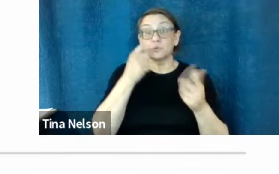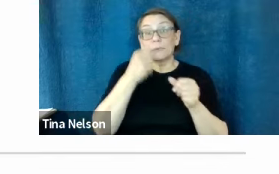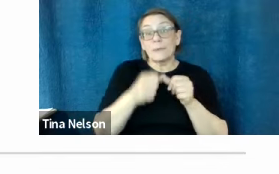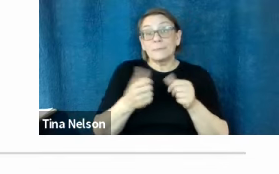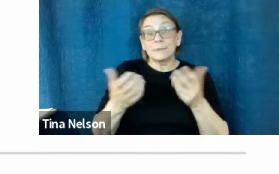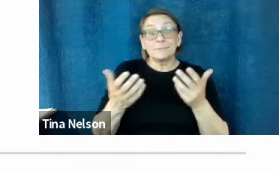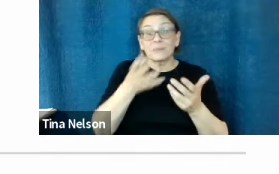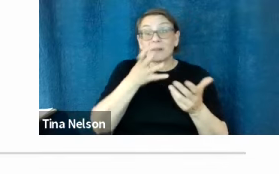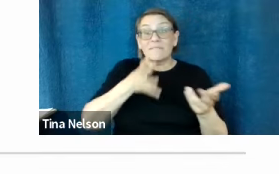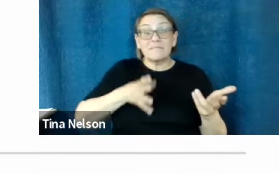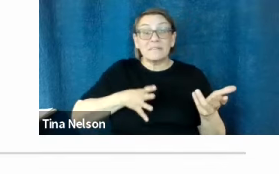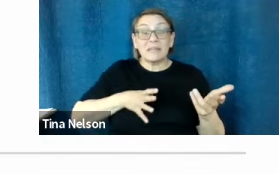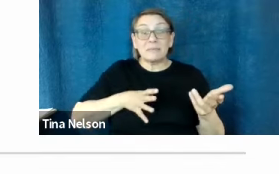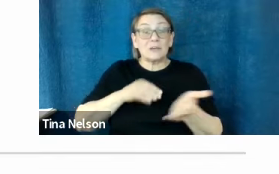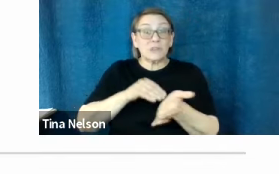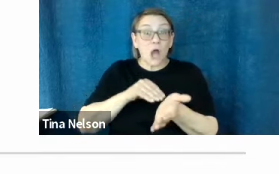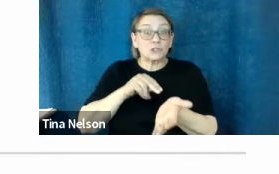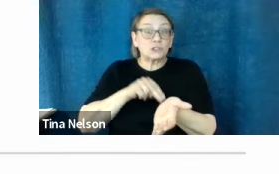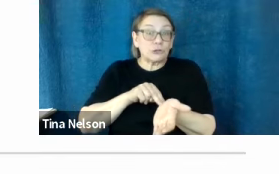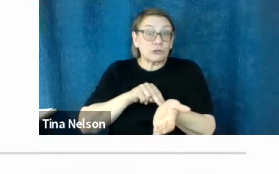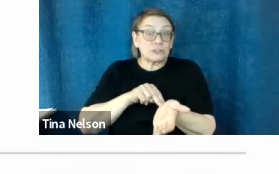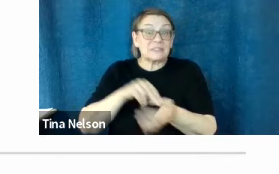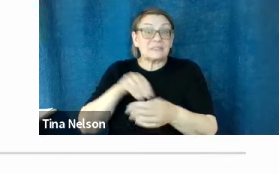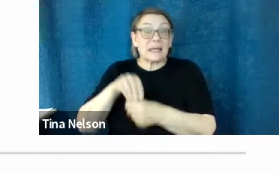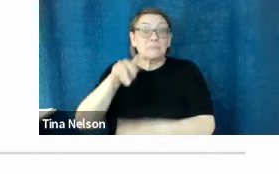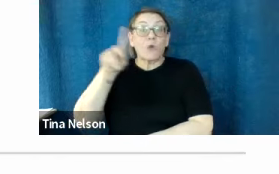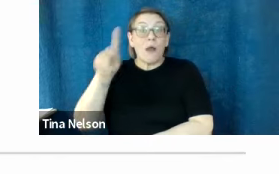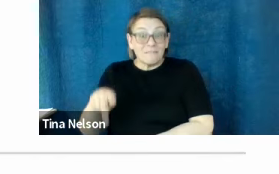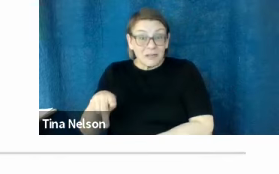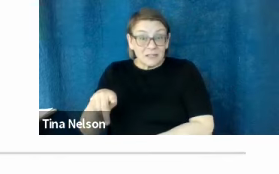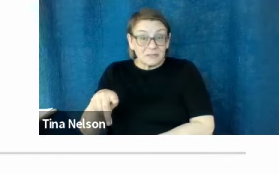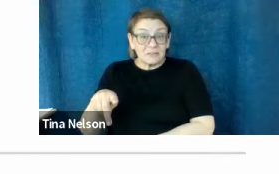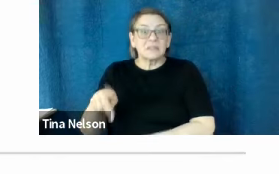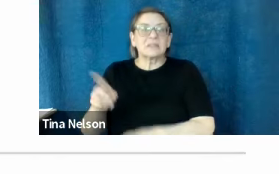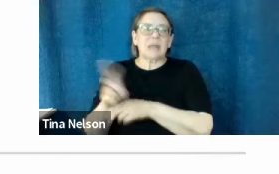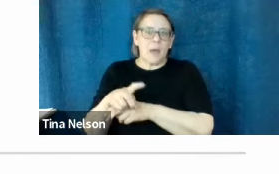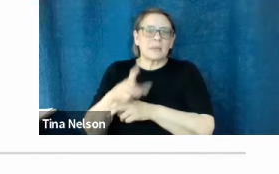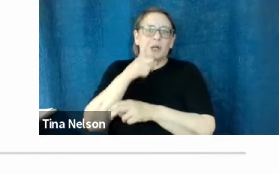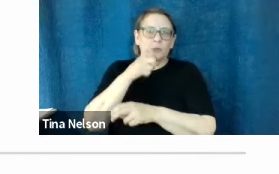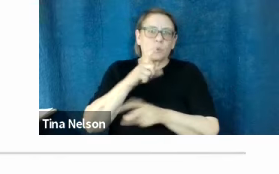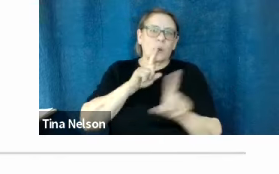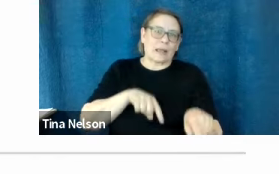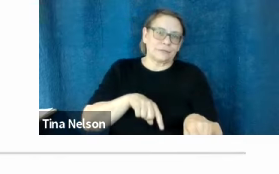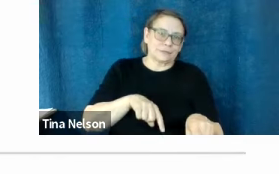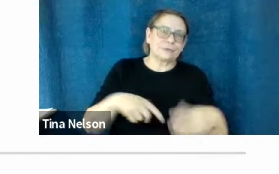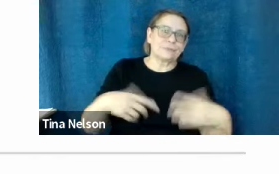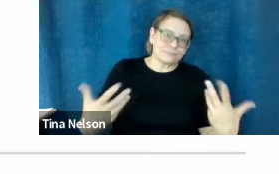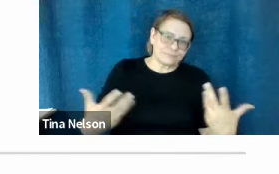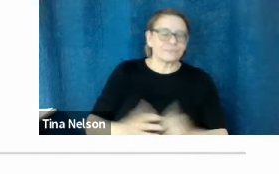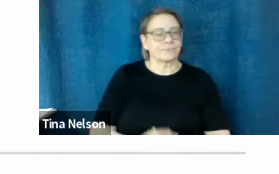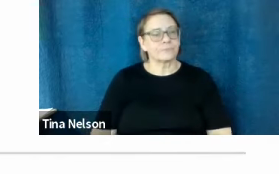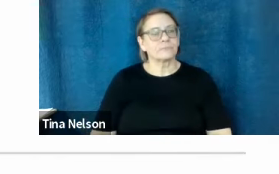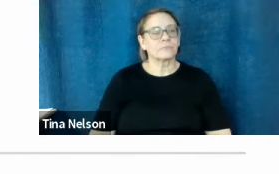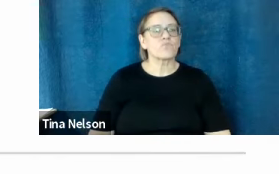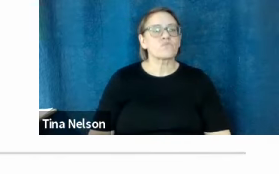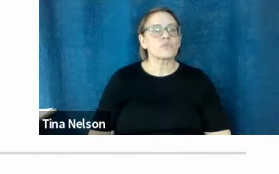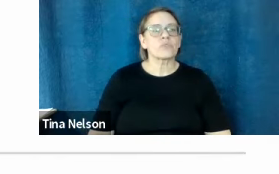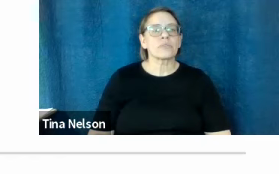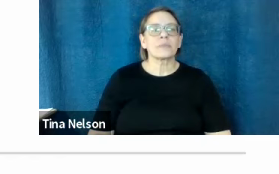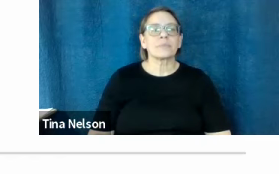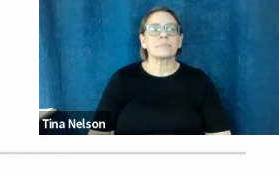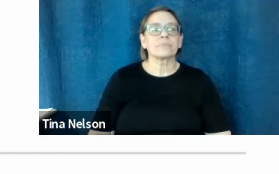female doctors and nurses in Providence, so on and so forth. So this is expanding our story as we continue forward.